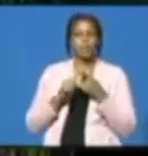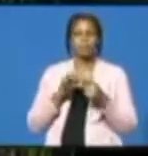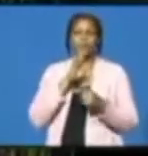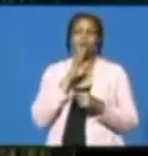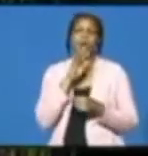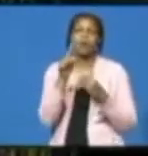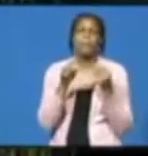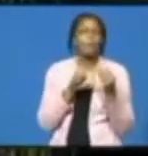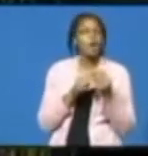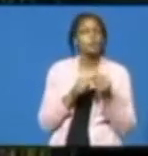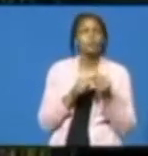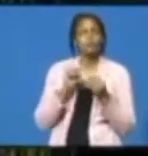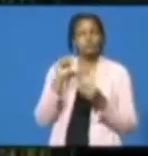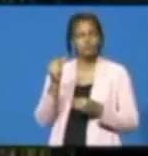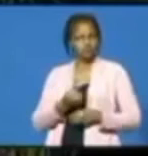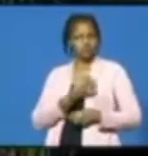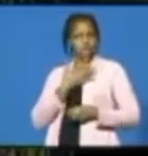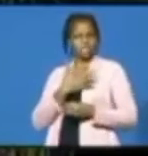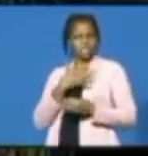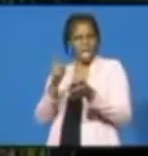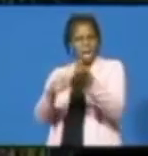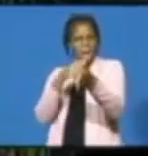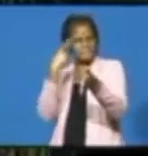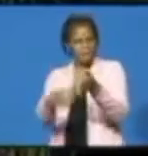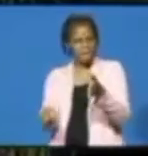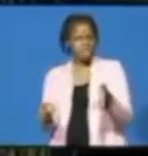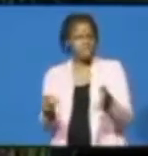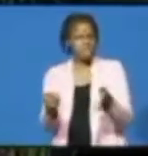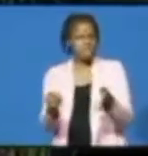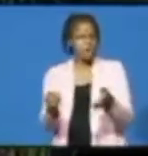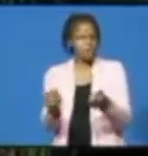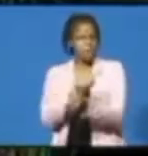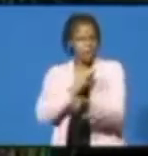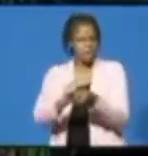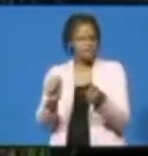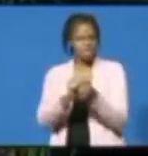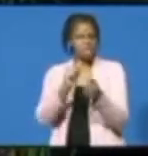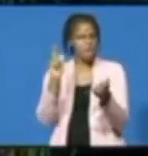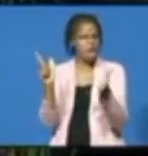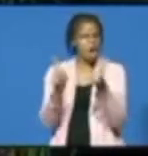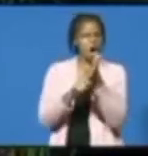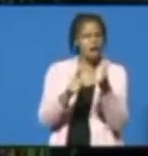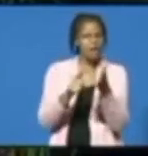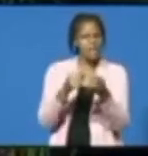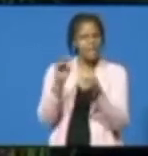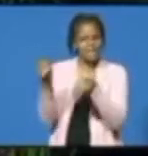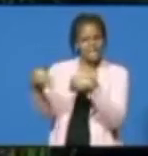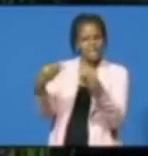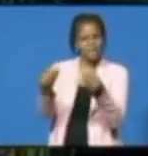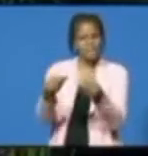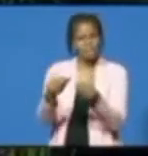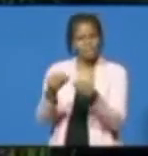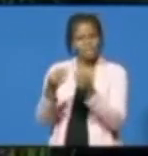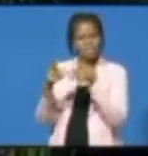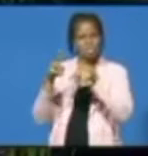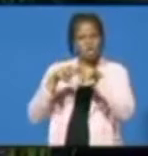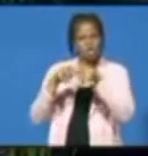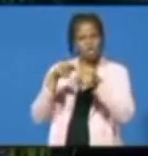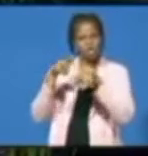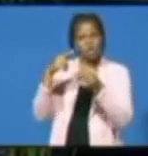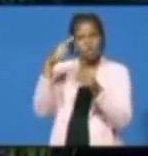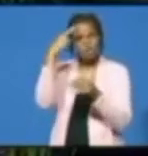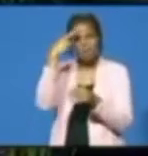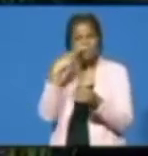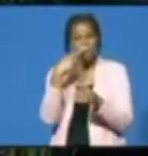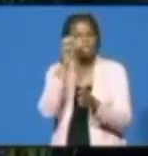about grace abolishing the law, hit them with the salt of Romans chapter 3